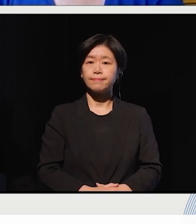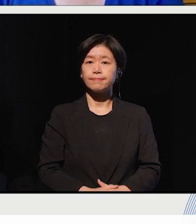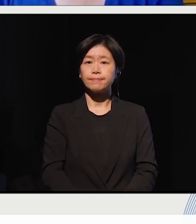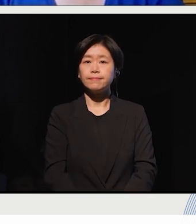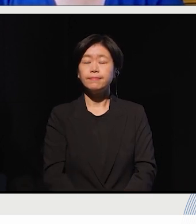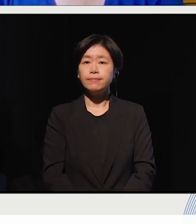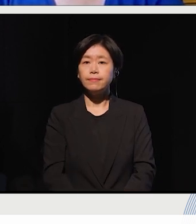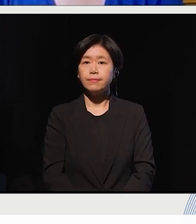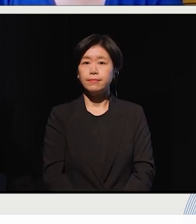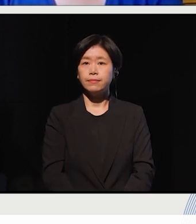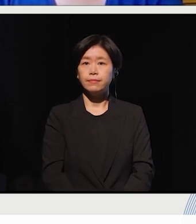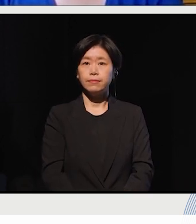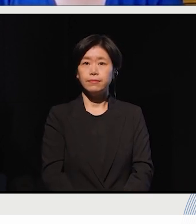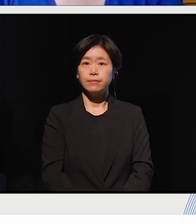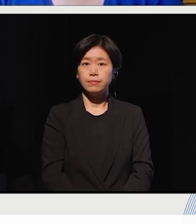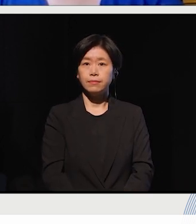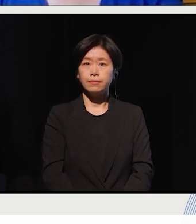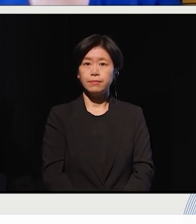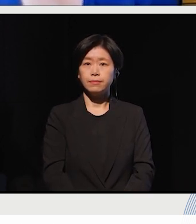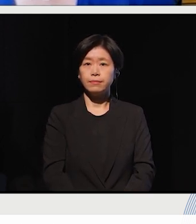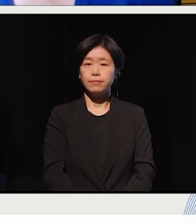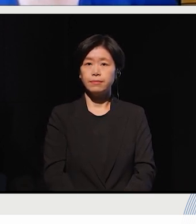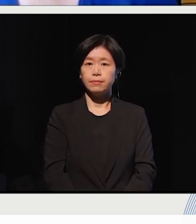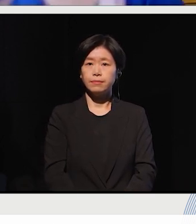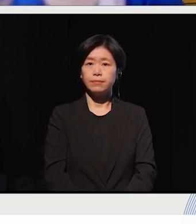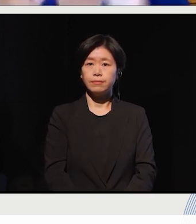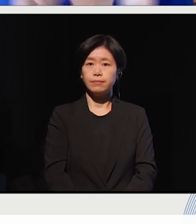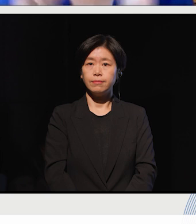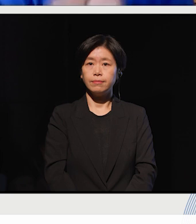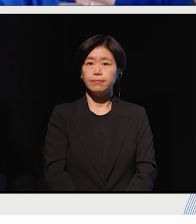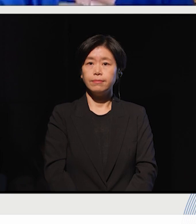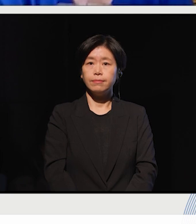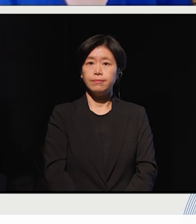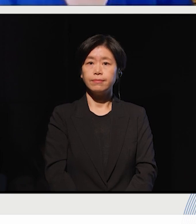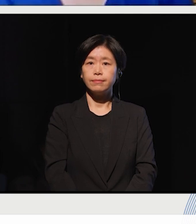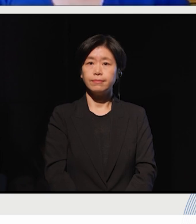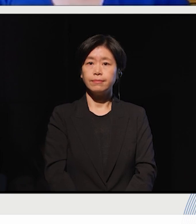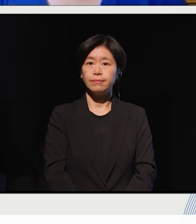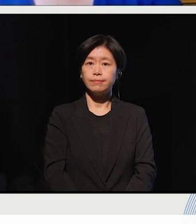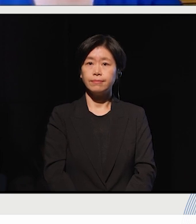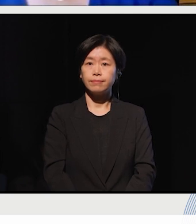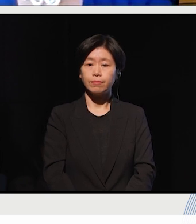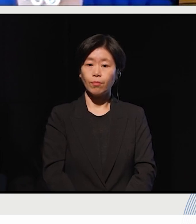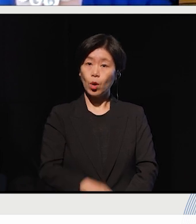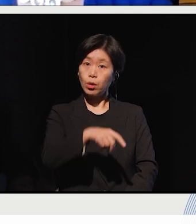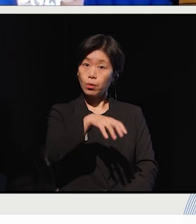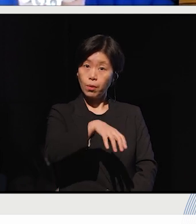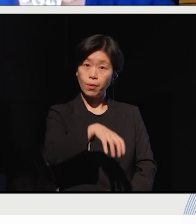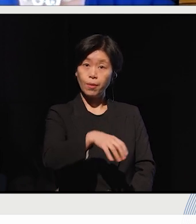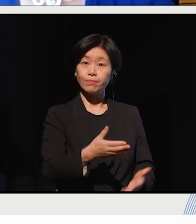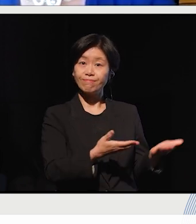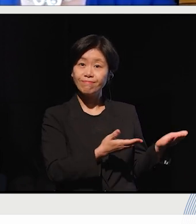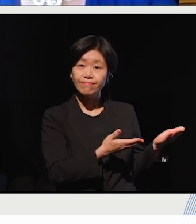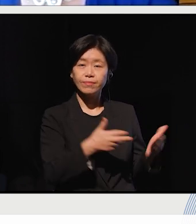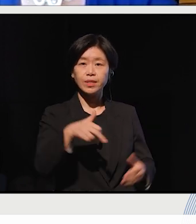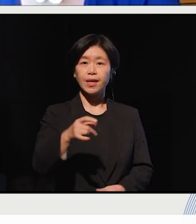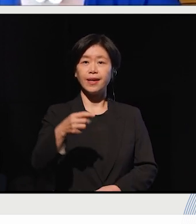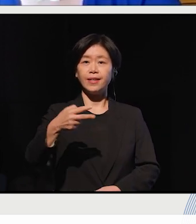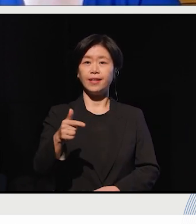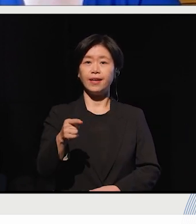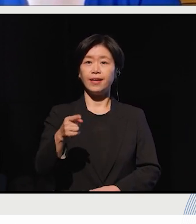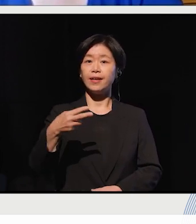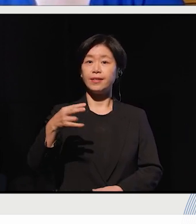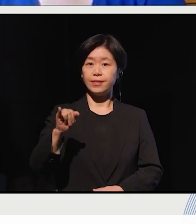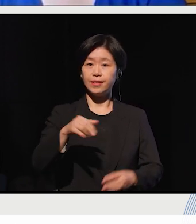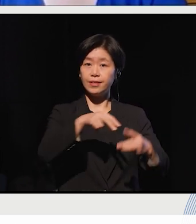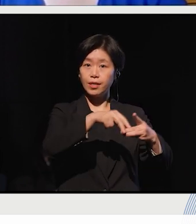the arts and culture. So that's the Kennedy Center, and that's the Office of VSA where I work.